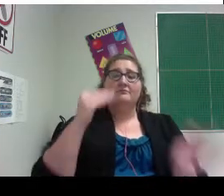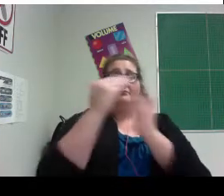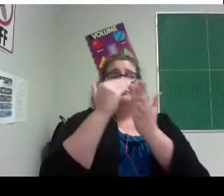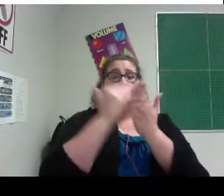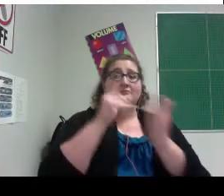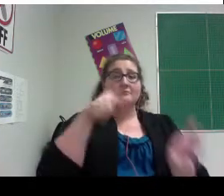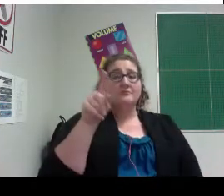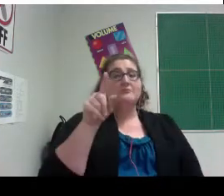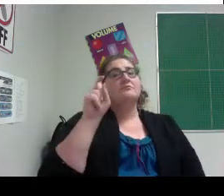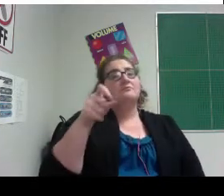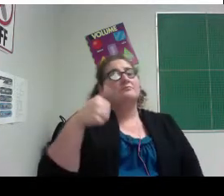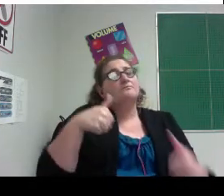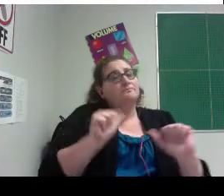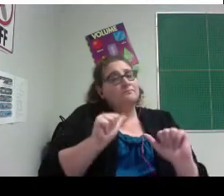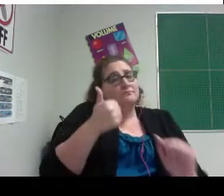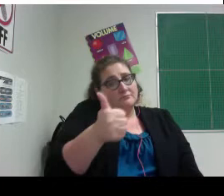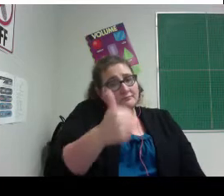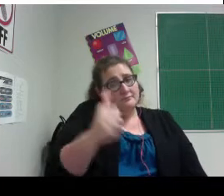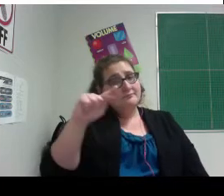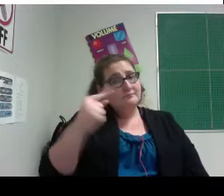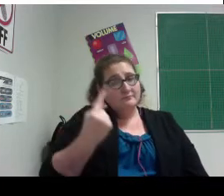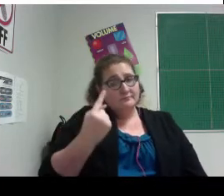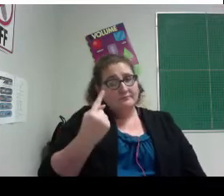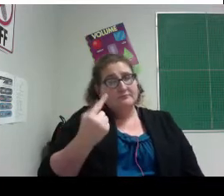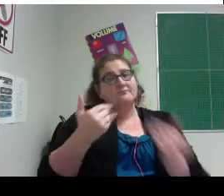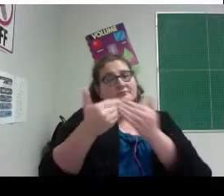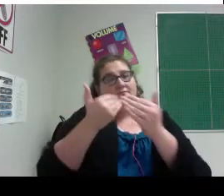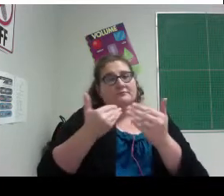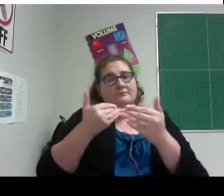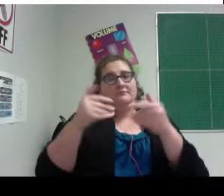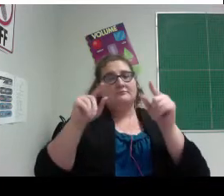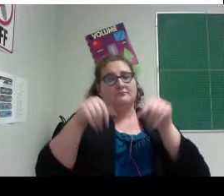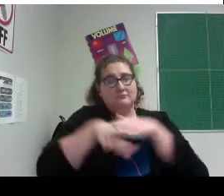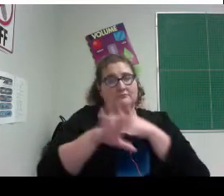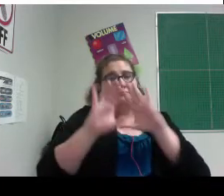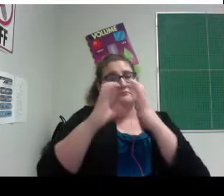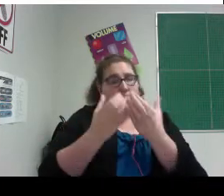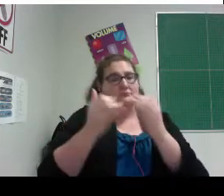Okay, lesson check. You need to attempt this first before you come to